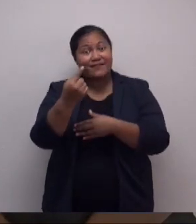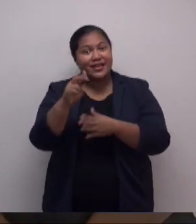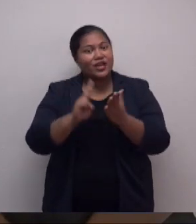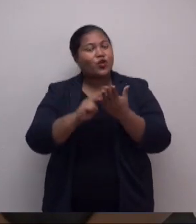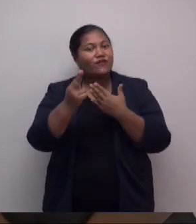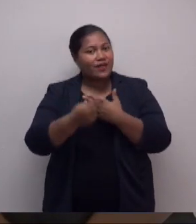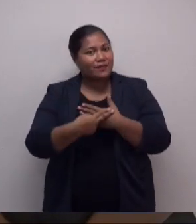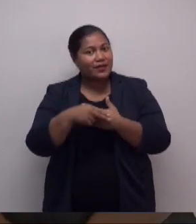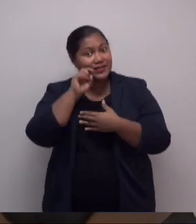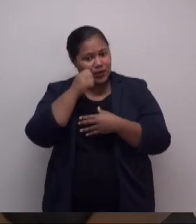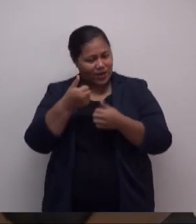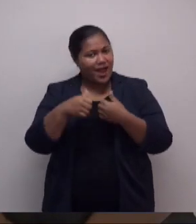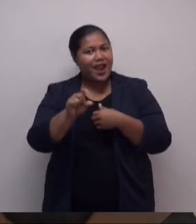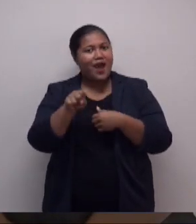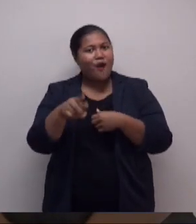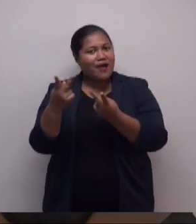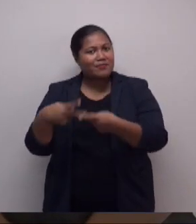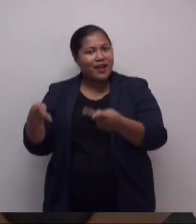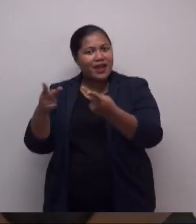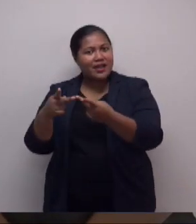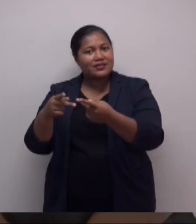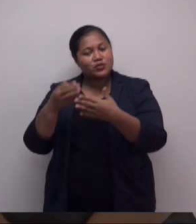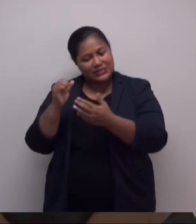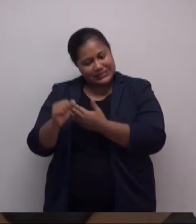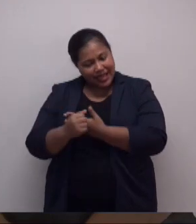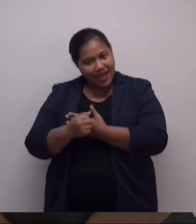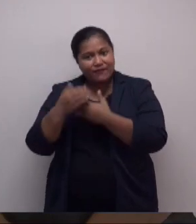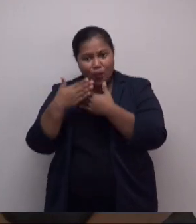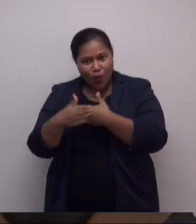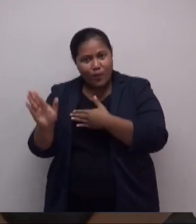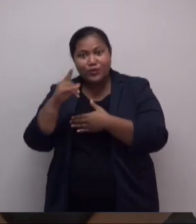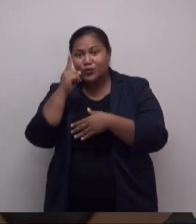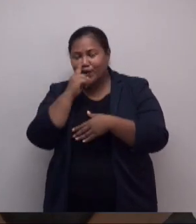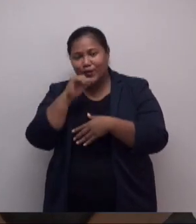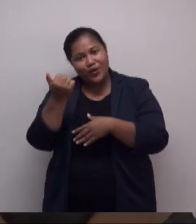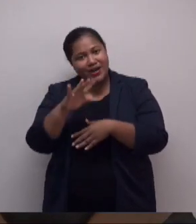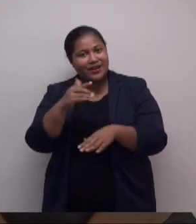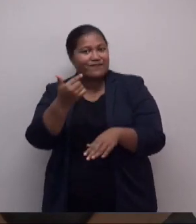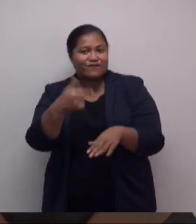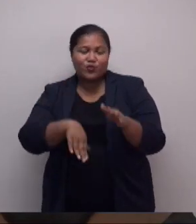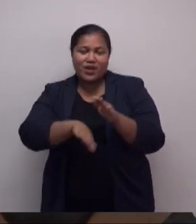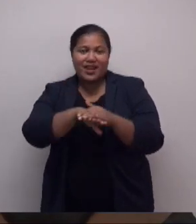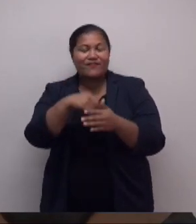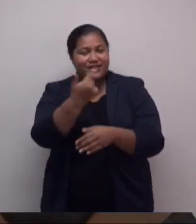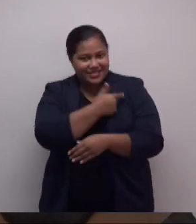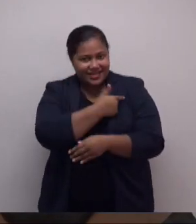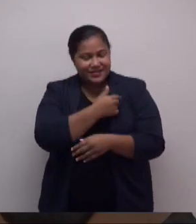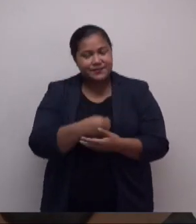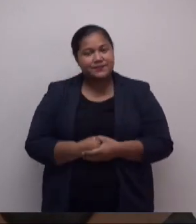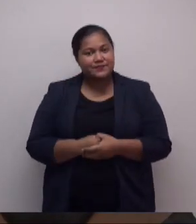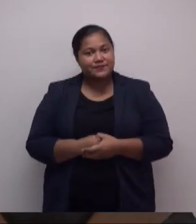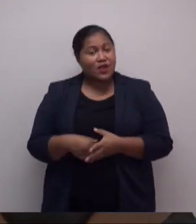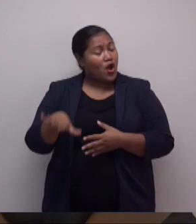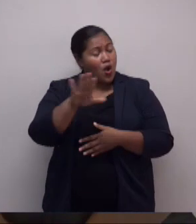that will allow these venues to safely reopen to fully vaccinated members of the public. All